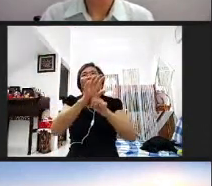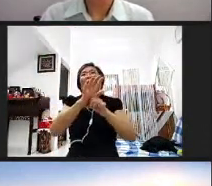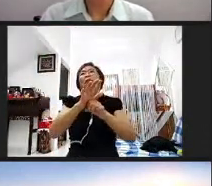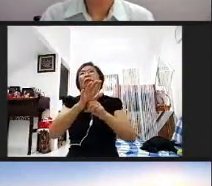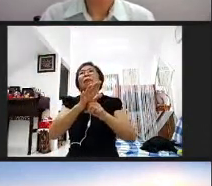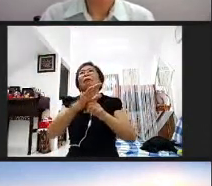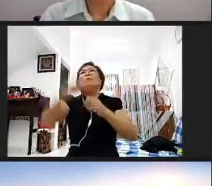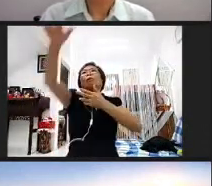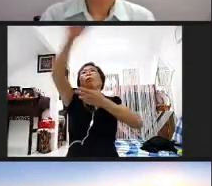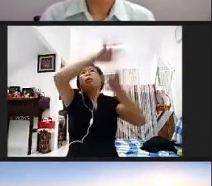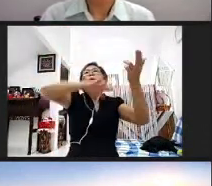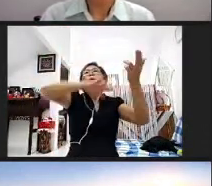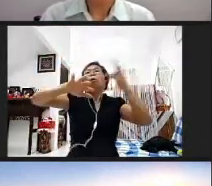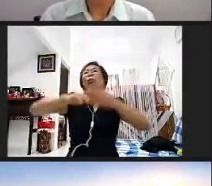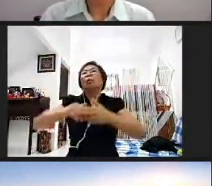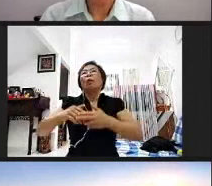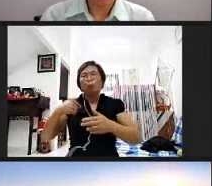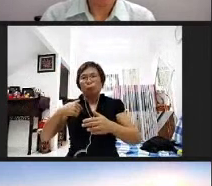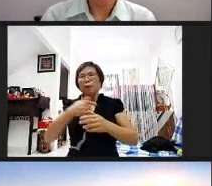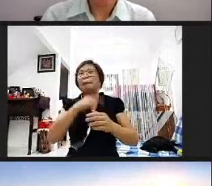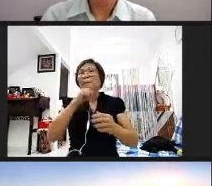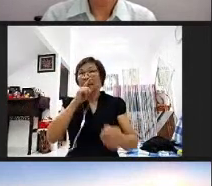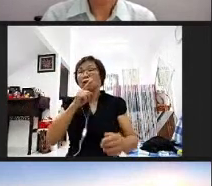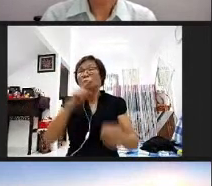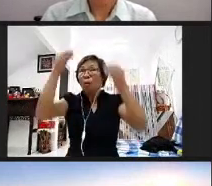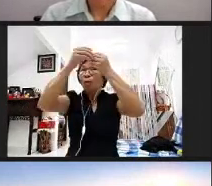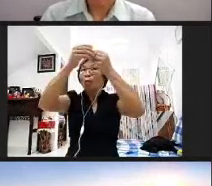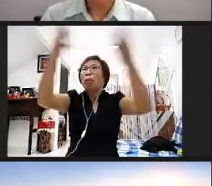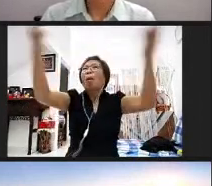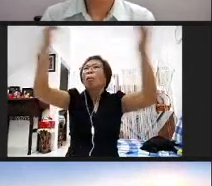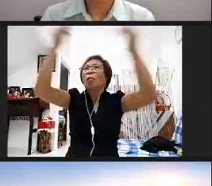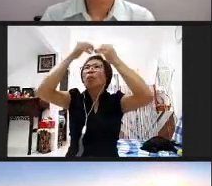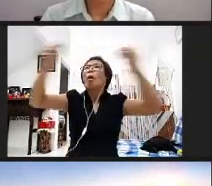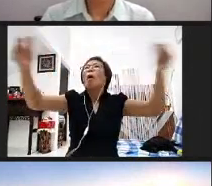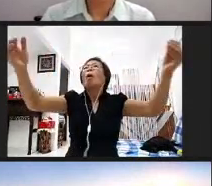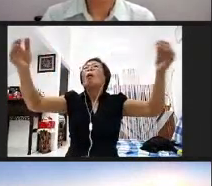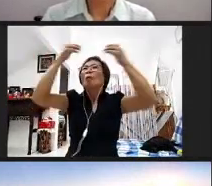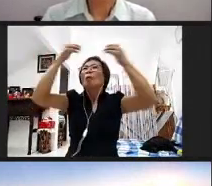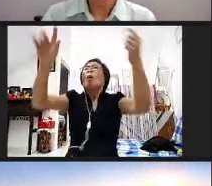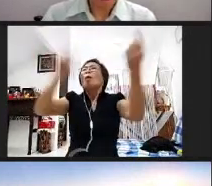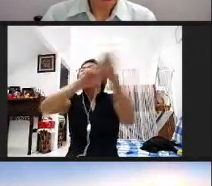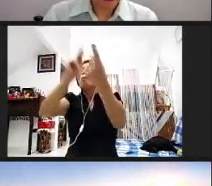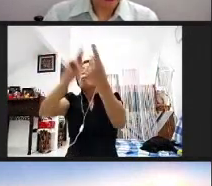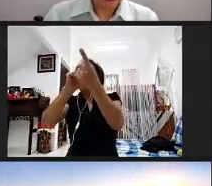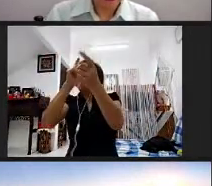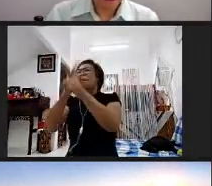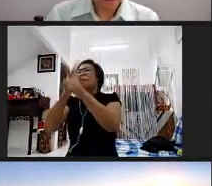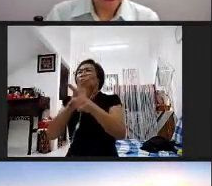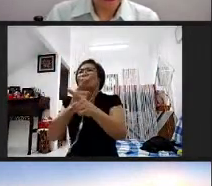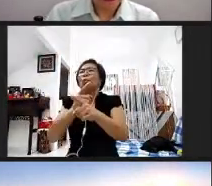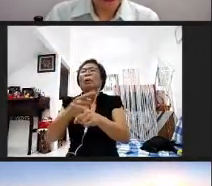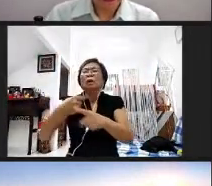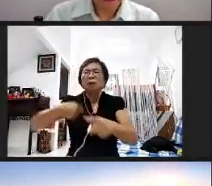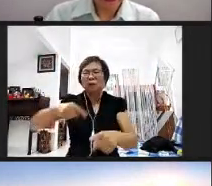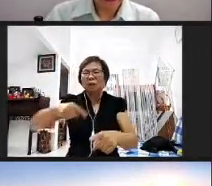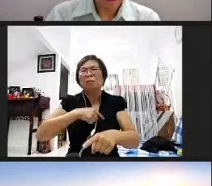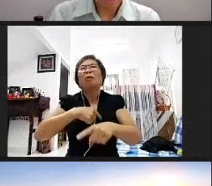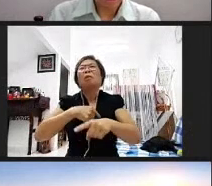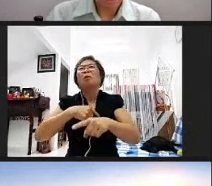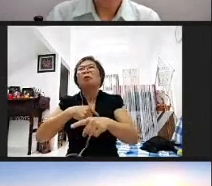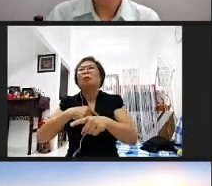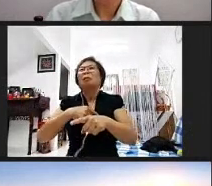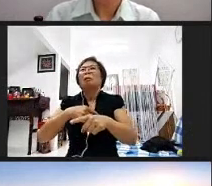going forward, we need to make sure that our informations are up to date so that we do not base our